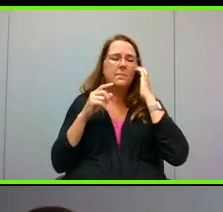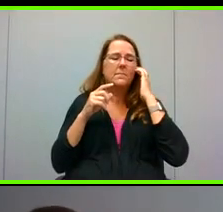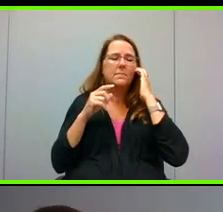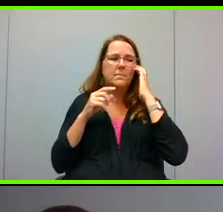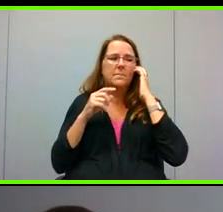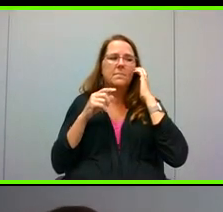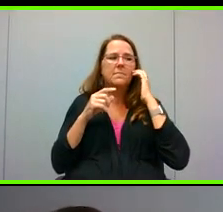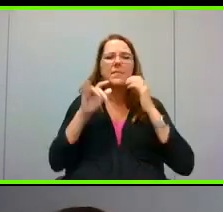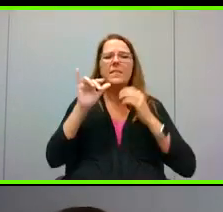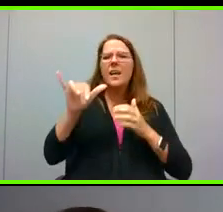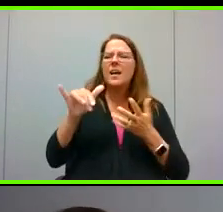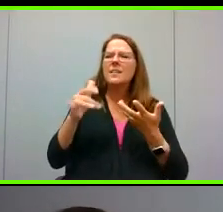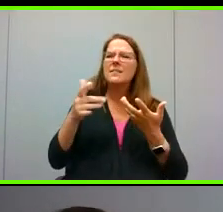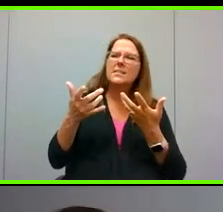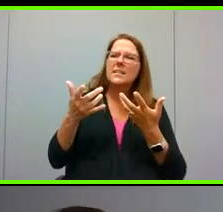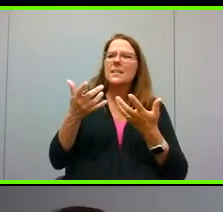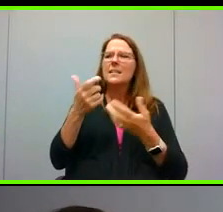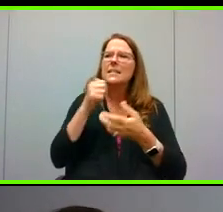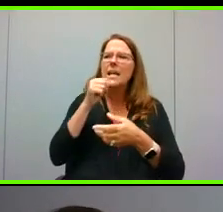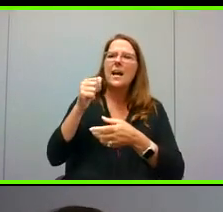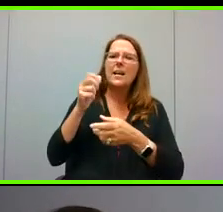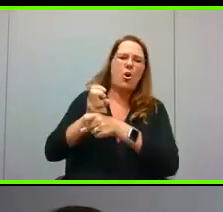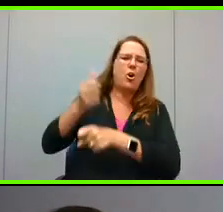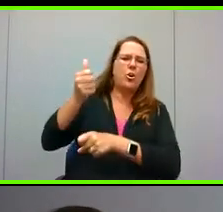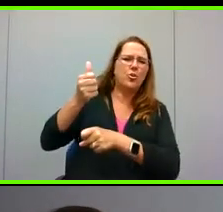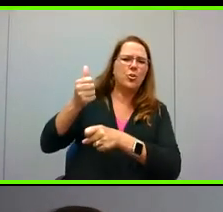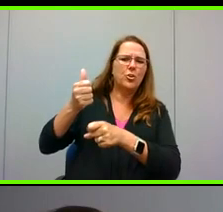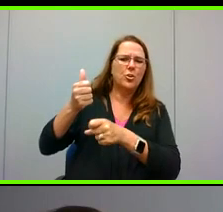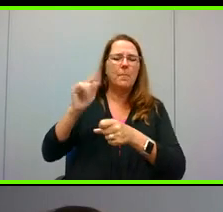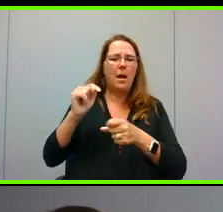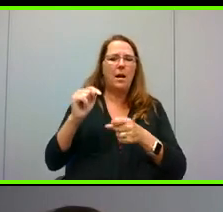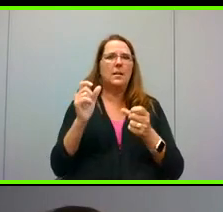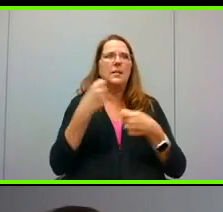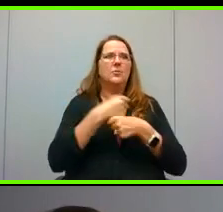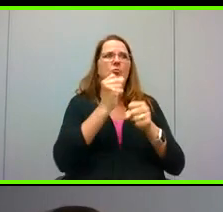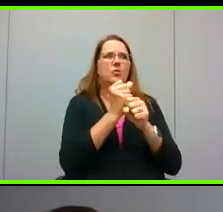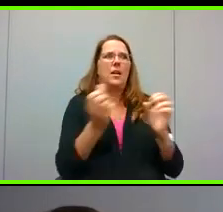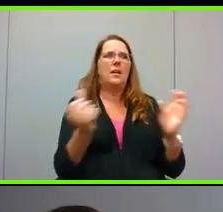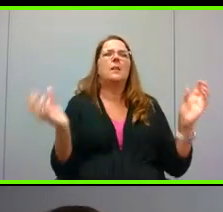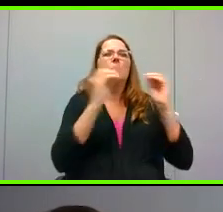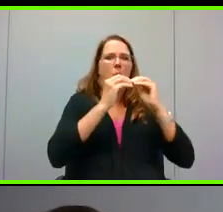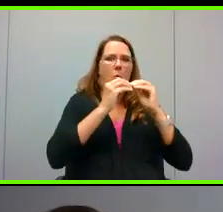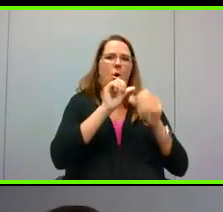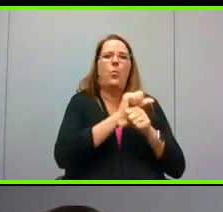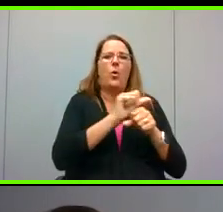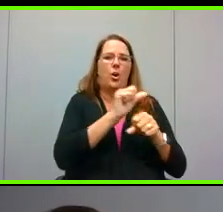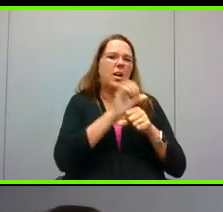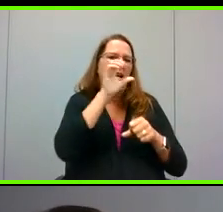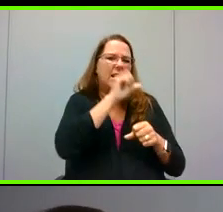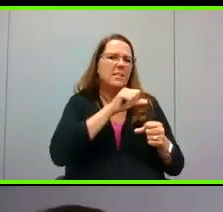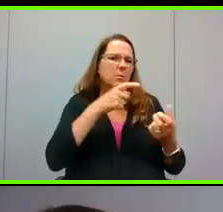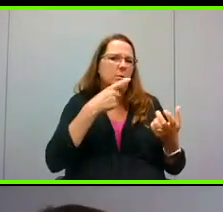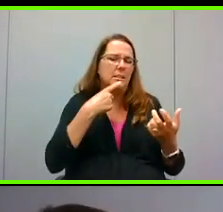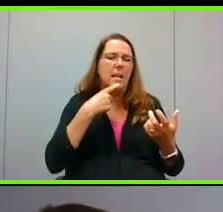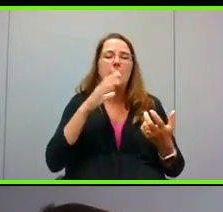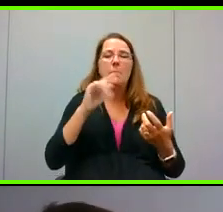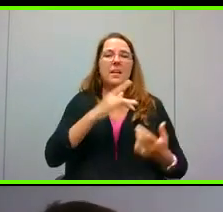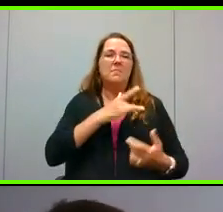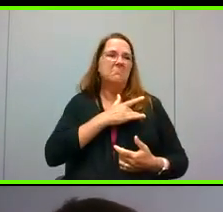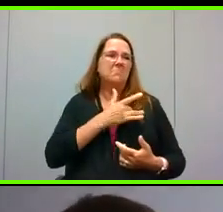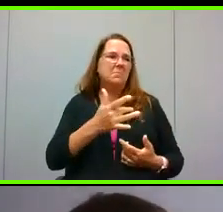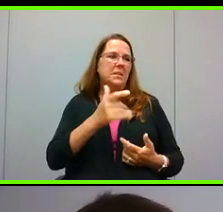not harder in terms of the work, but it's created more work, I guess I would say. But specifically, I don't have anything